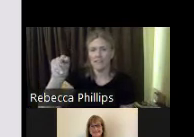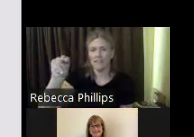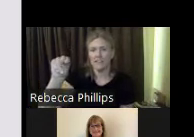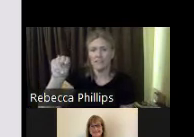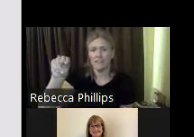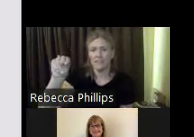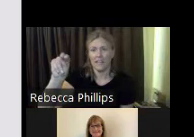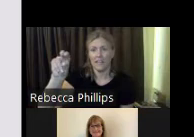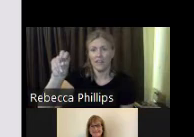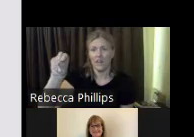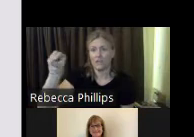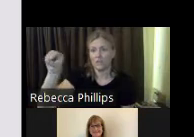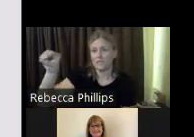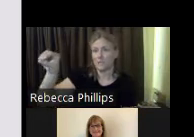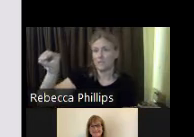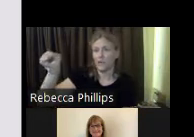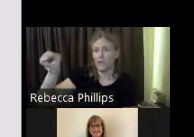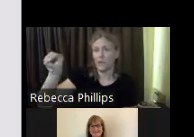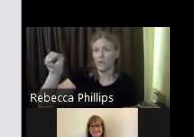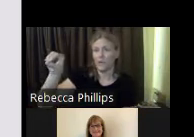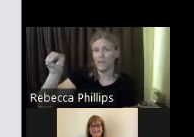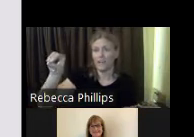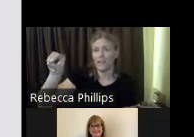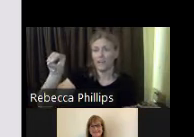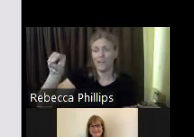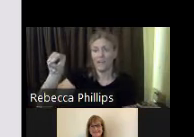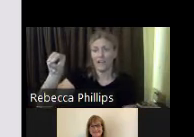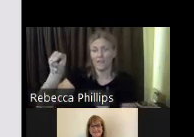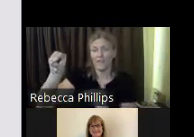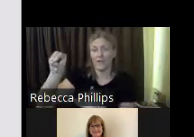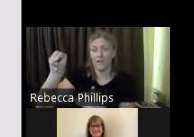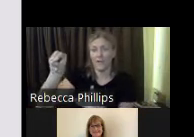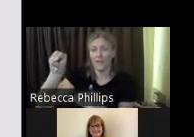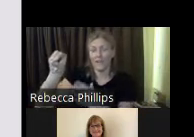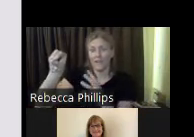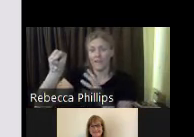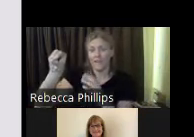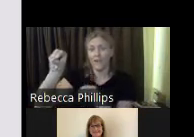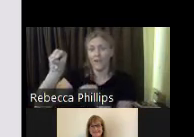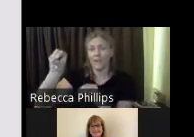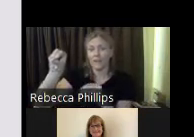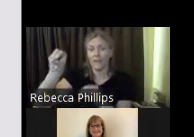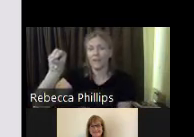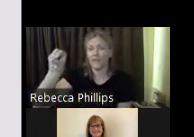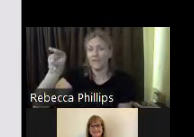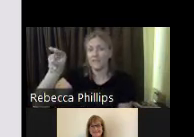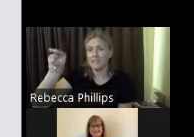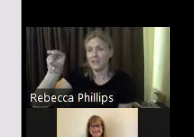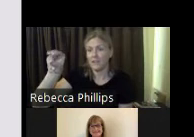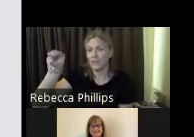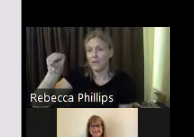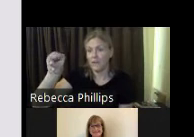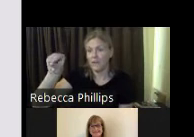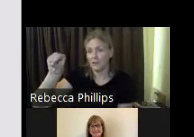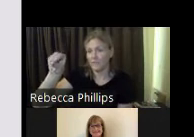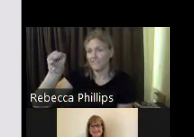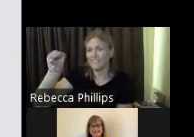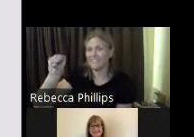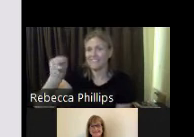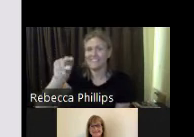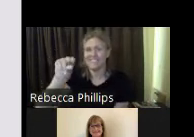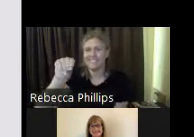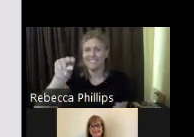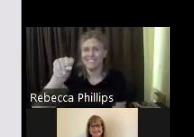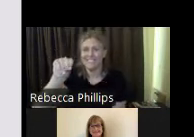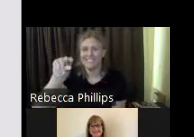it would have been N-O. So instead of making the whole N, I mean the whole O, N-O, they just now go N-O,